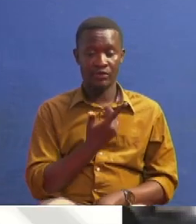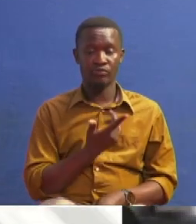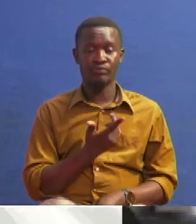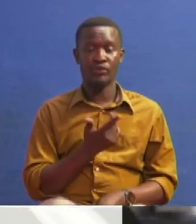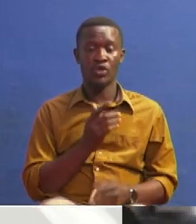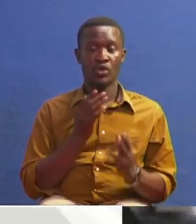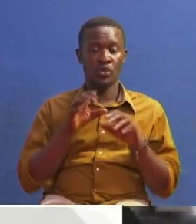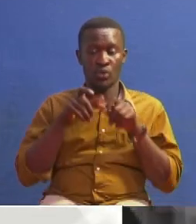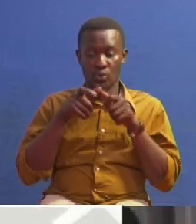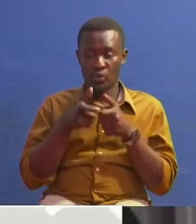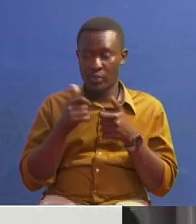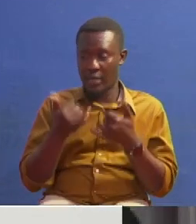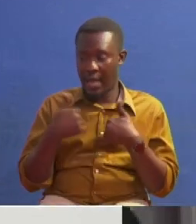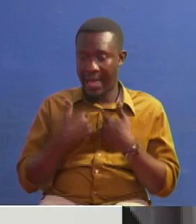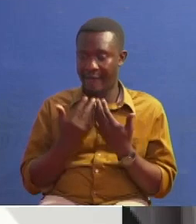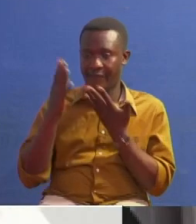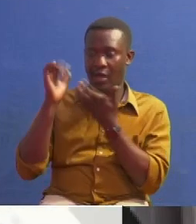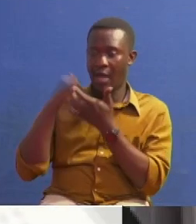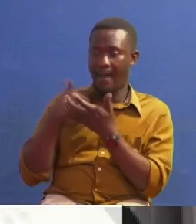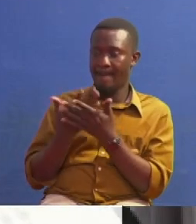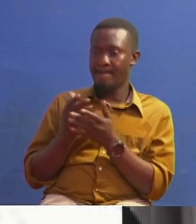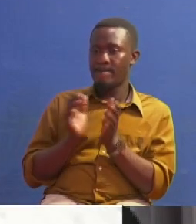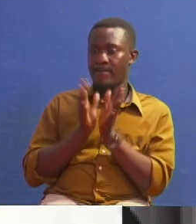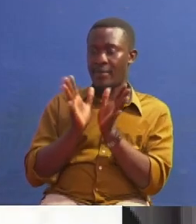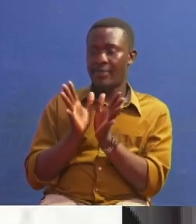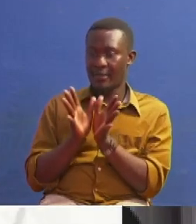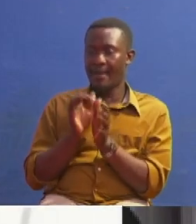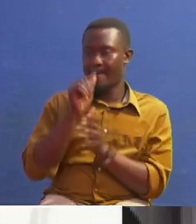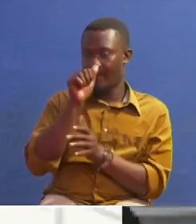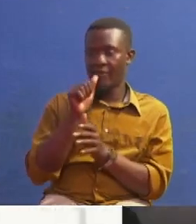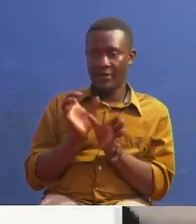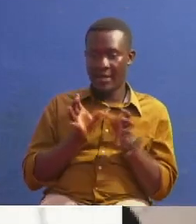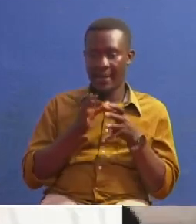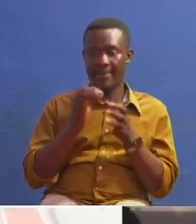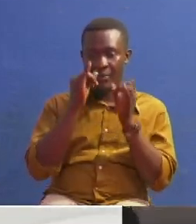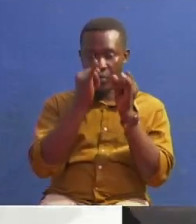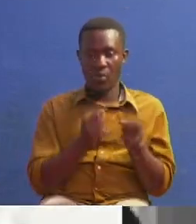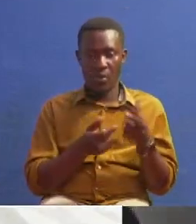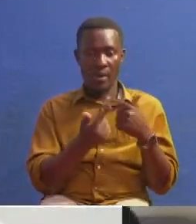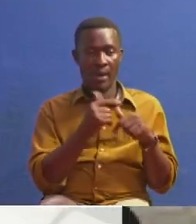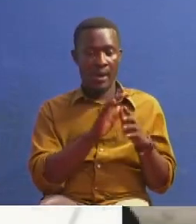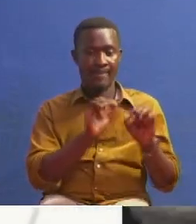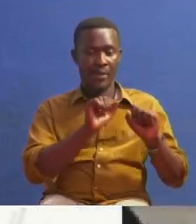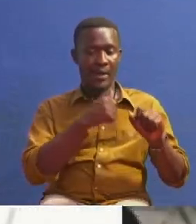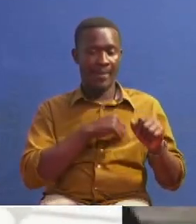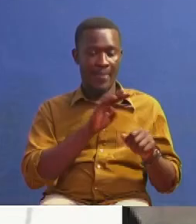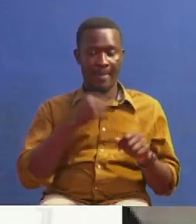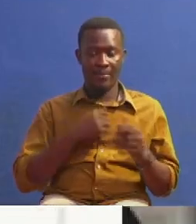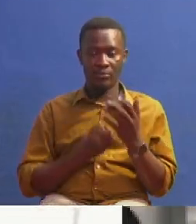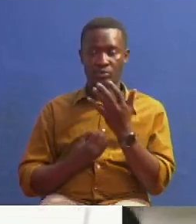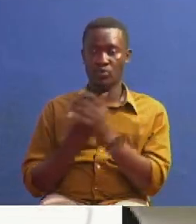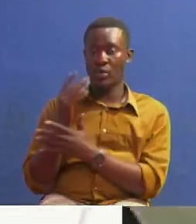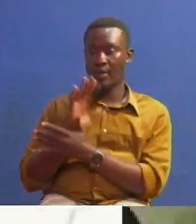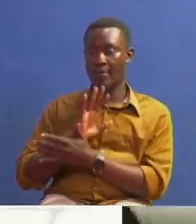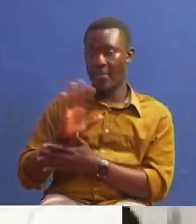media they now hope that public and private comp companies and individuals will come and enable them to grow their